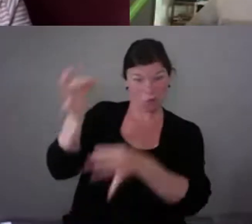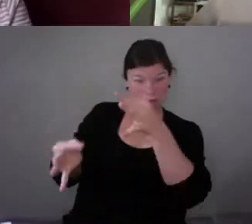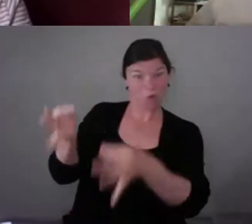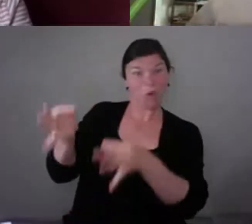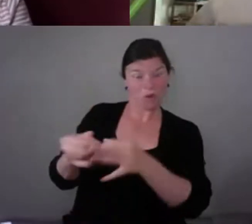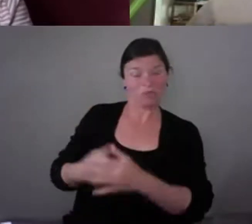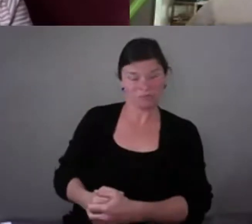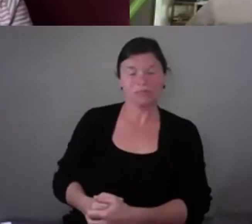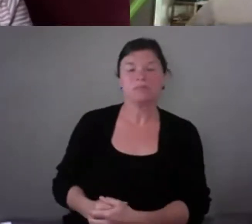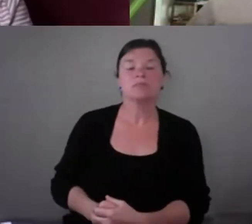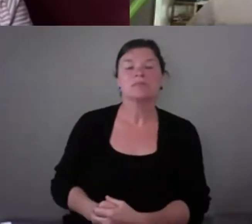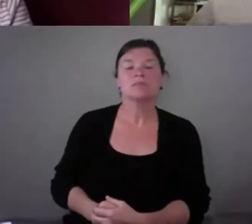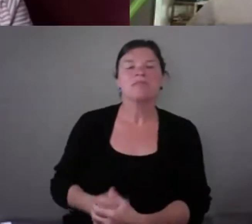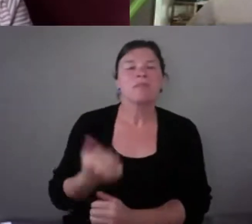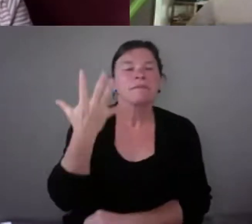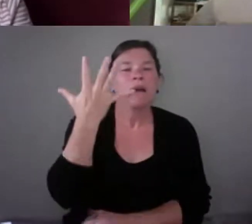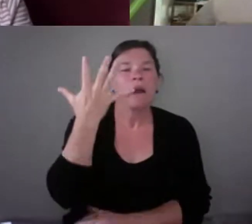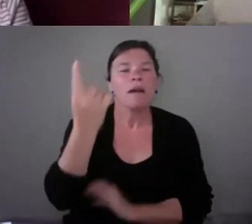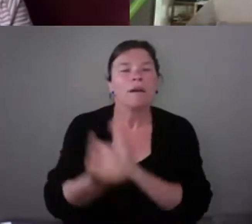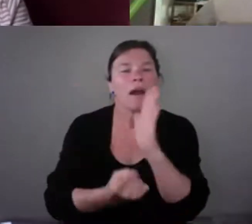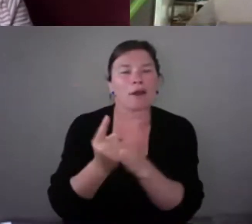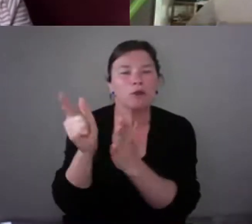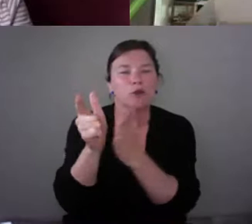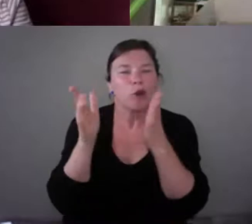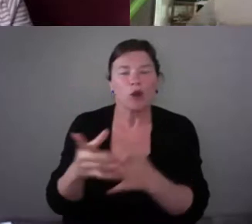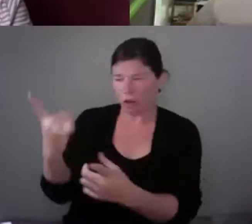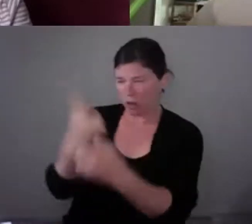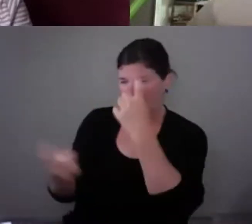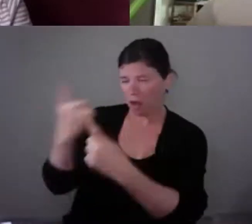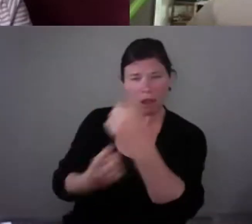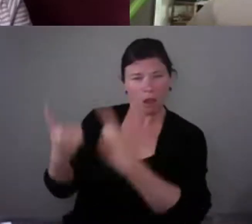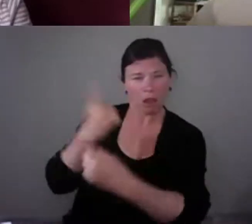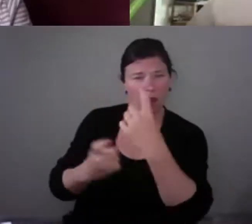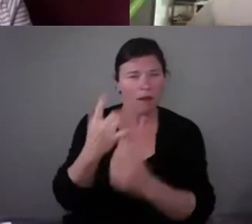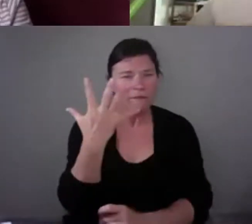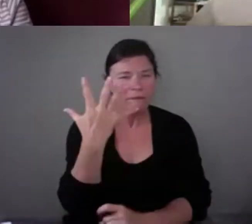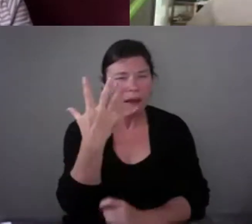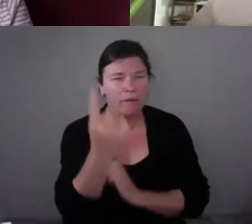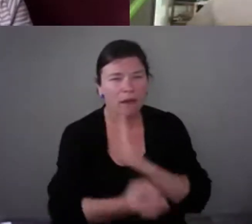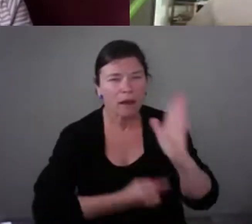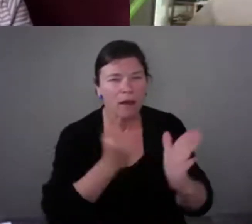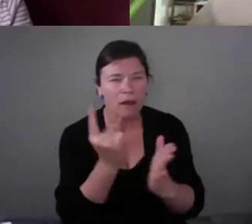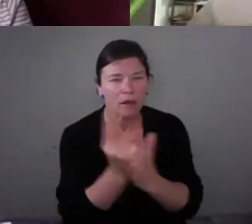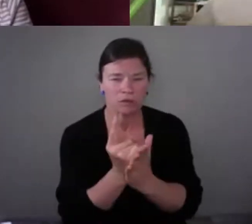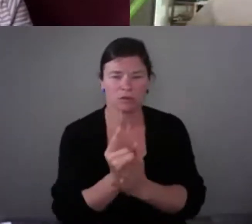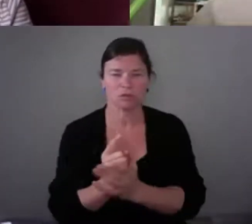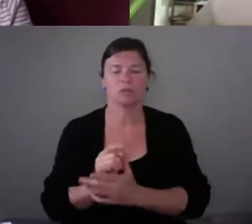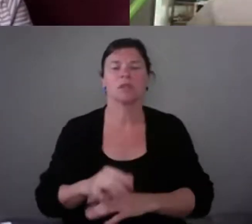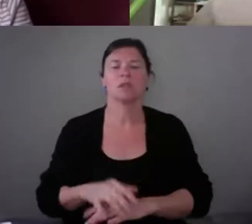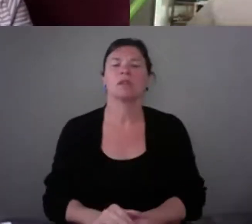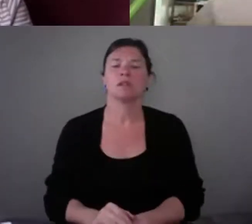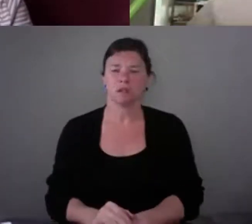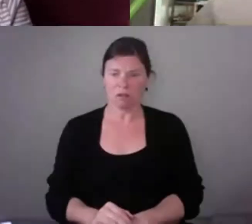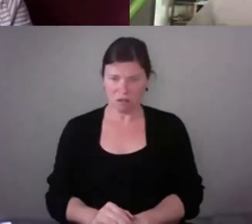questioned for 5 hours in a room during the case, and they asked me how would I leave during a